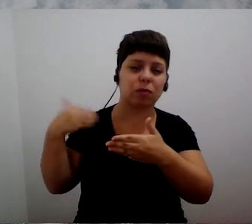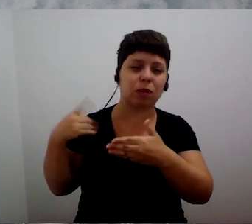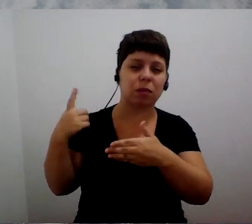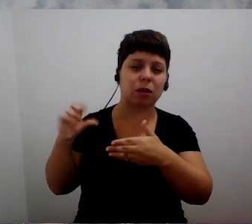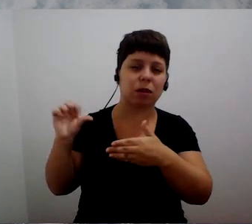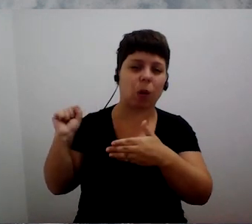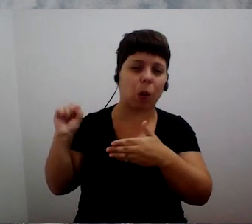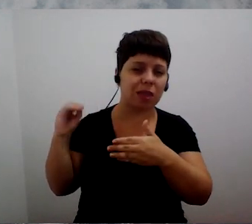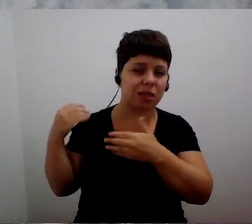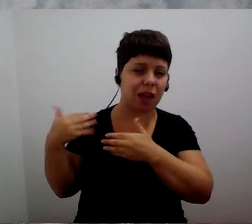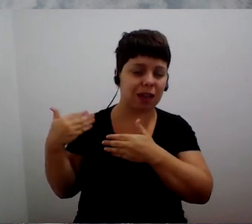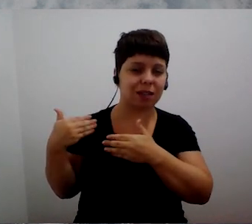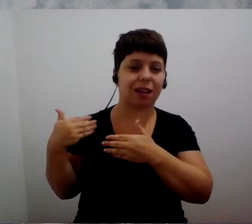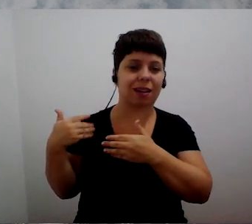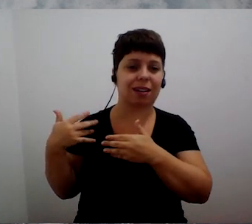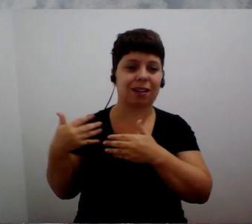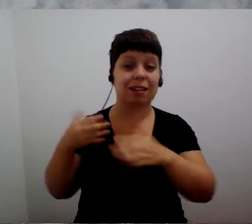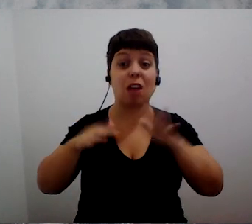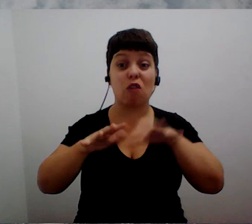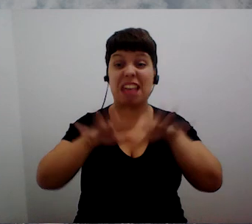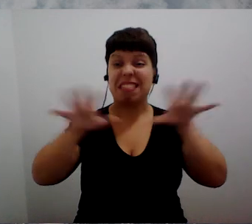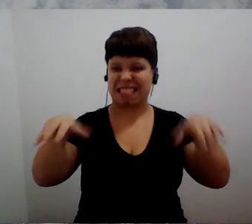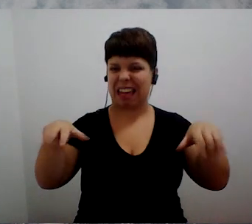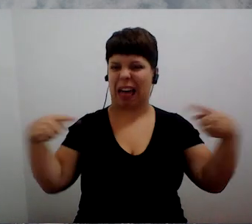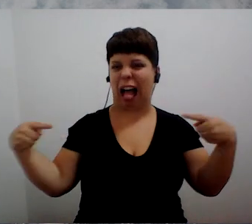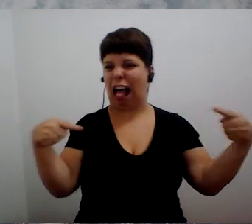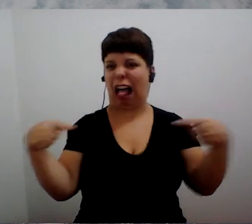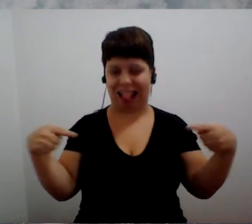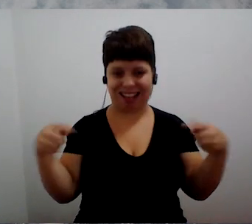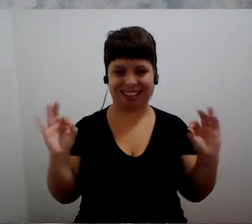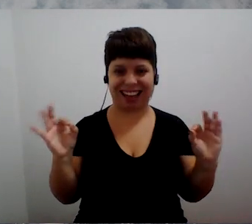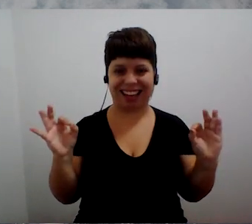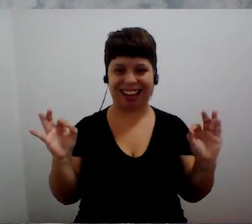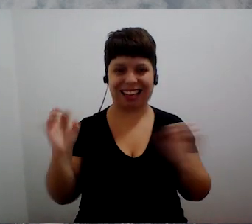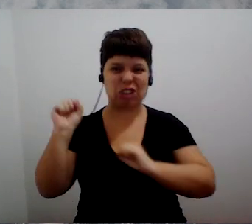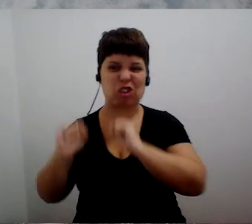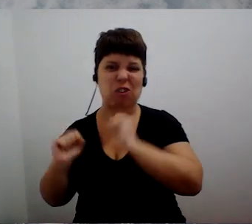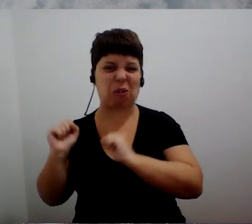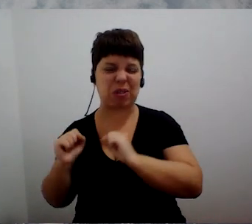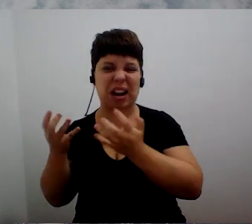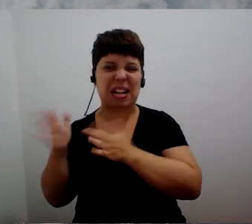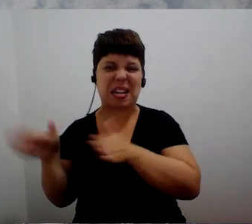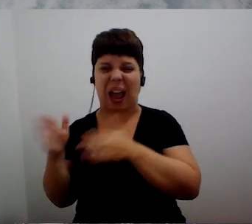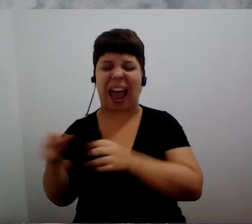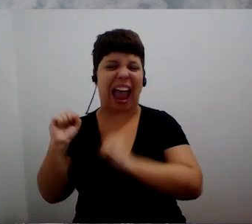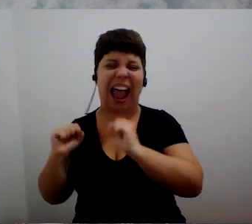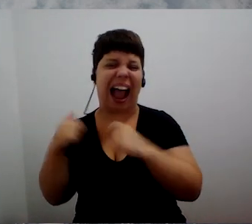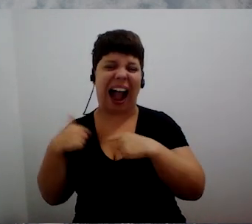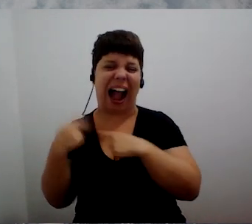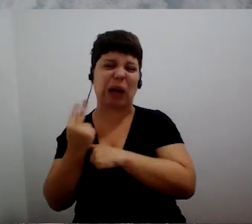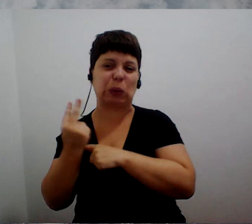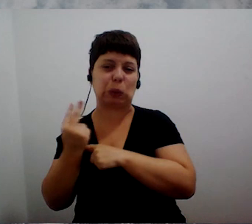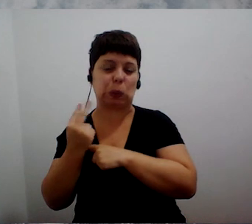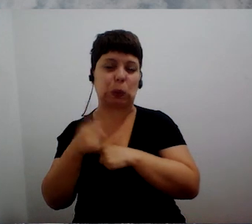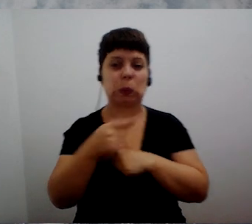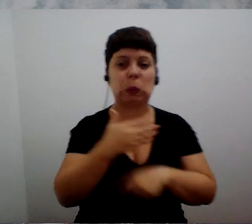past, if I look to the 80s, for example, and we have a discussion like this, probably we should be in different sides, you know,